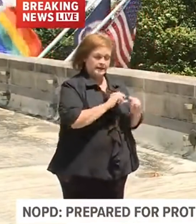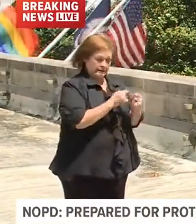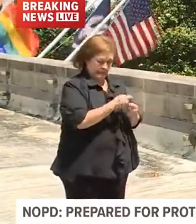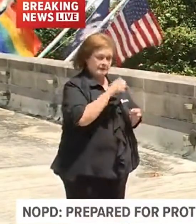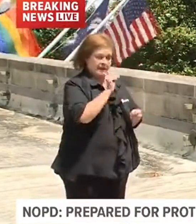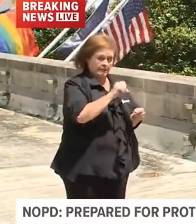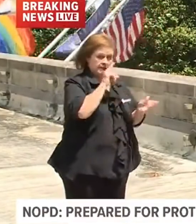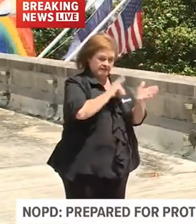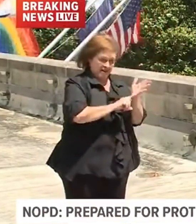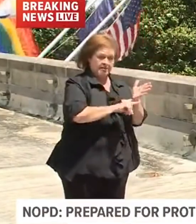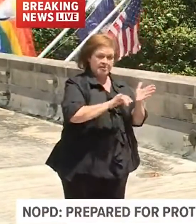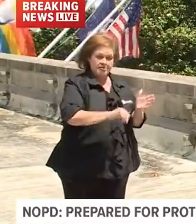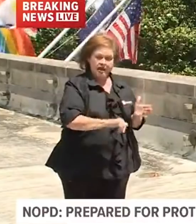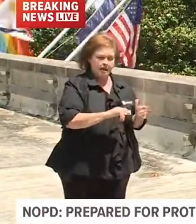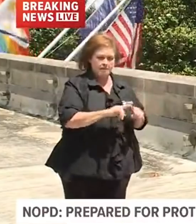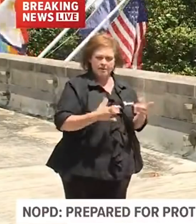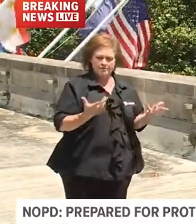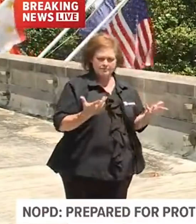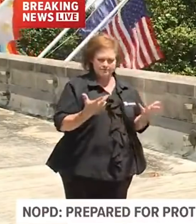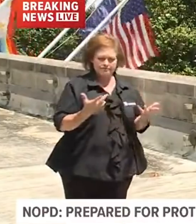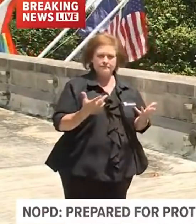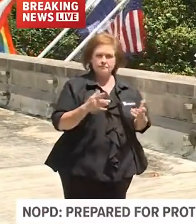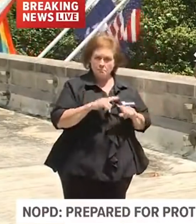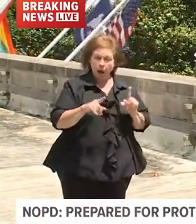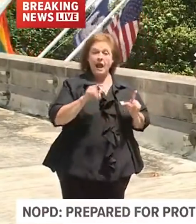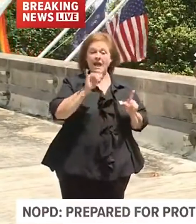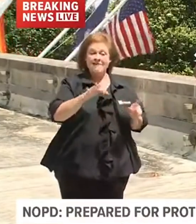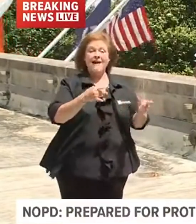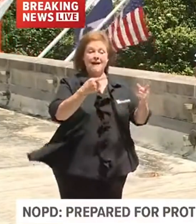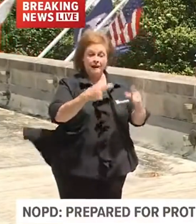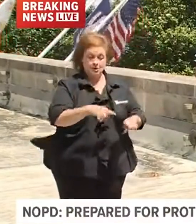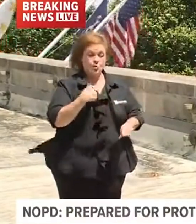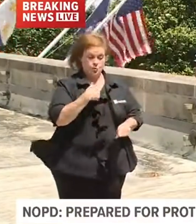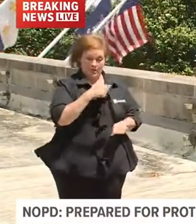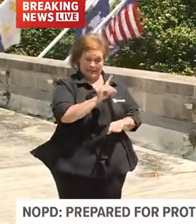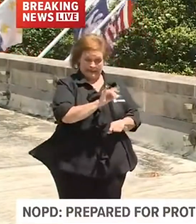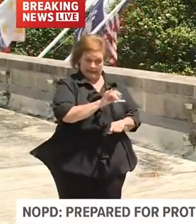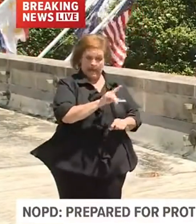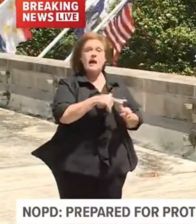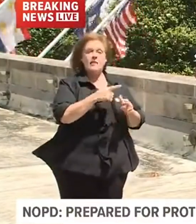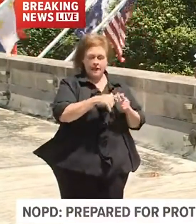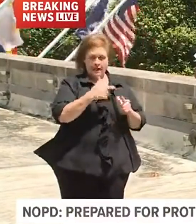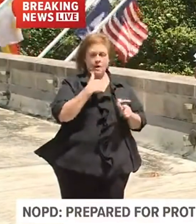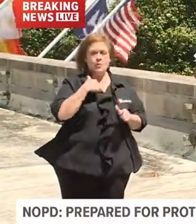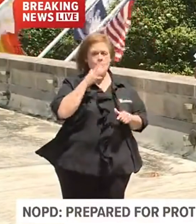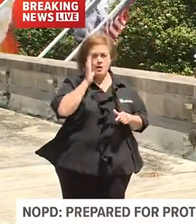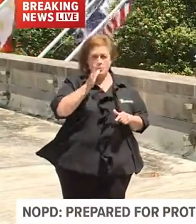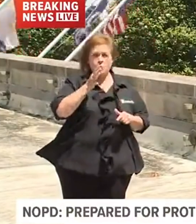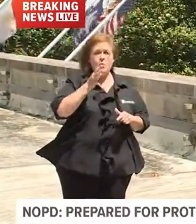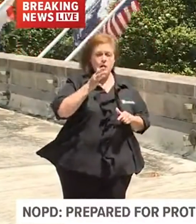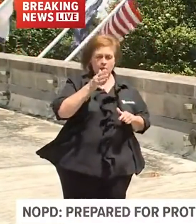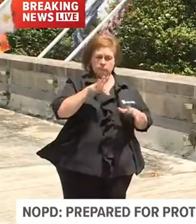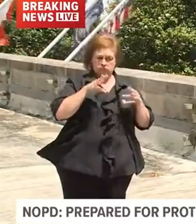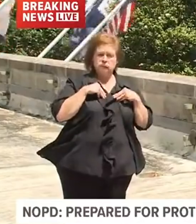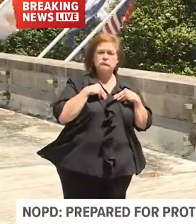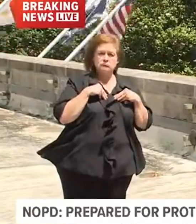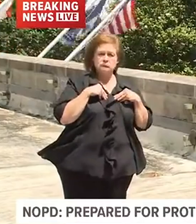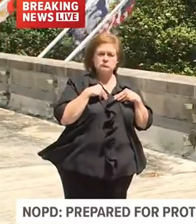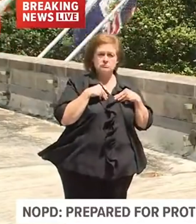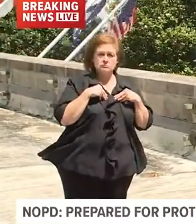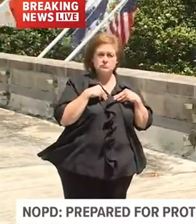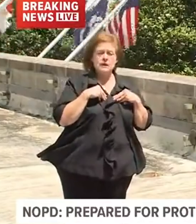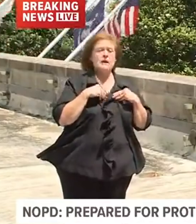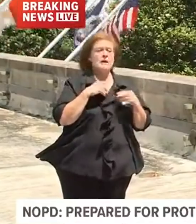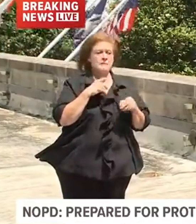the information, we will continue to be transparent. We will continue to own whatever actions that we have taken, and